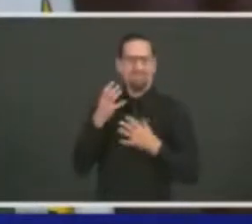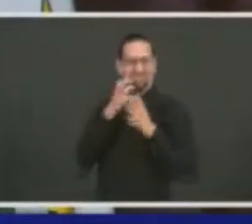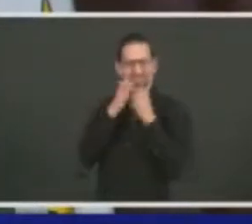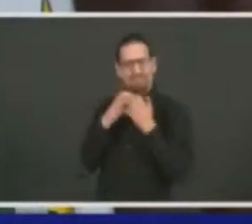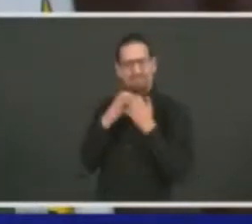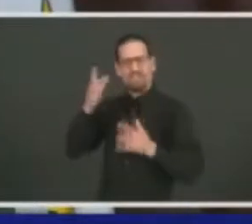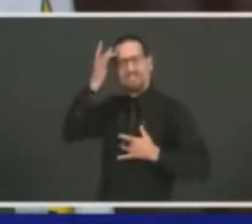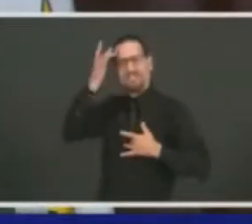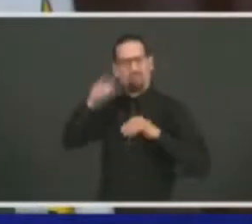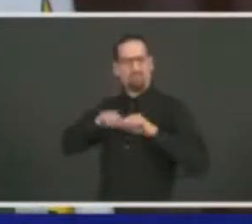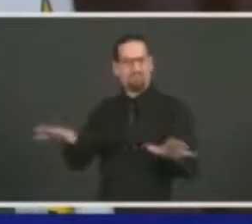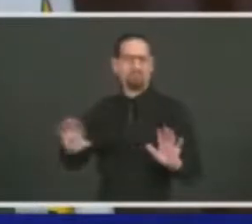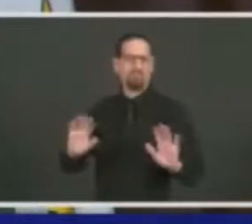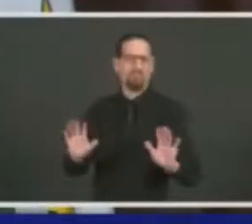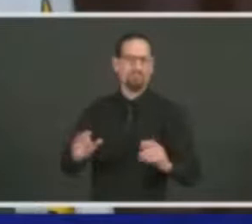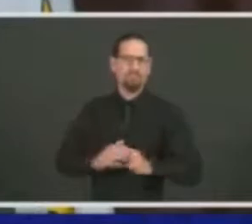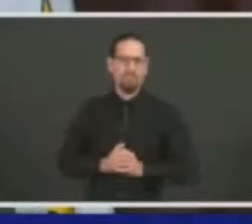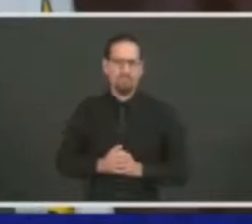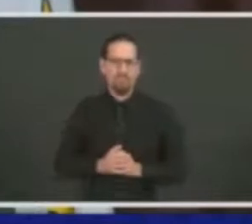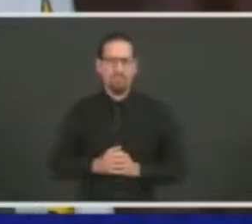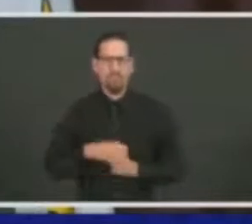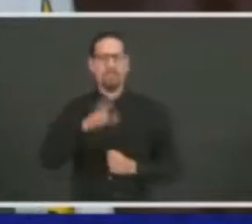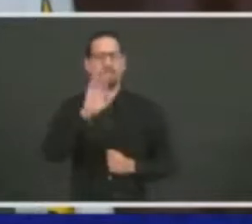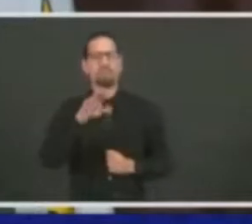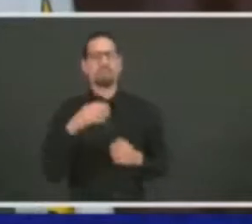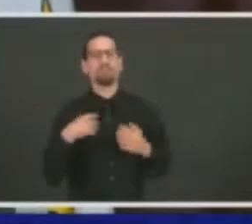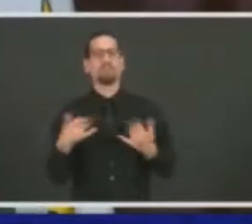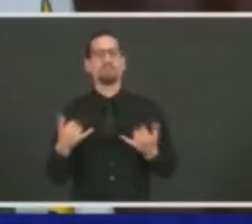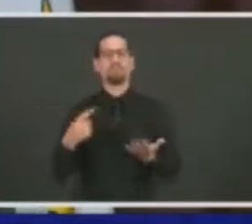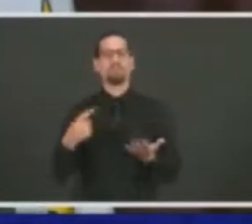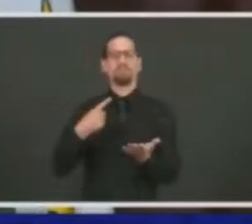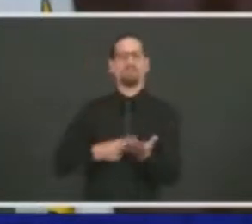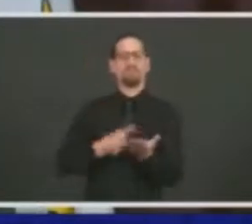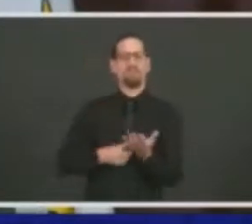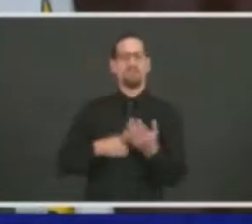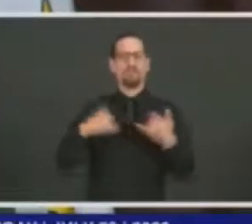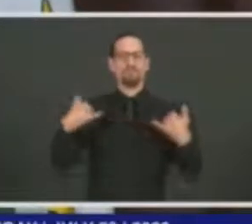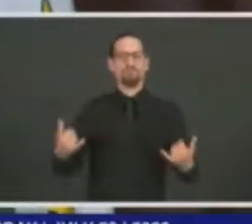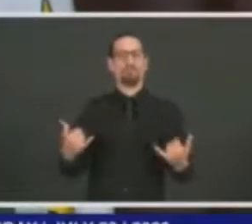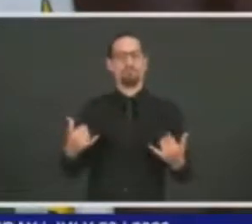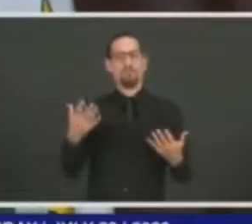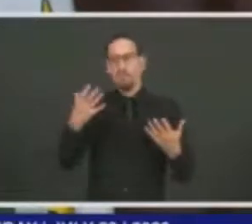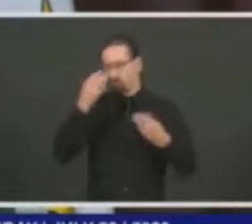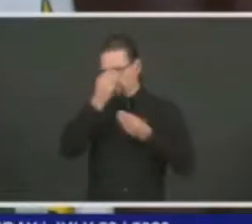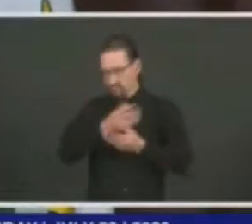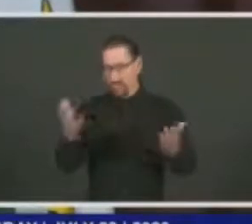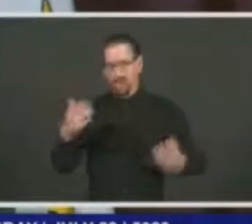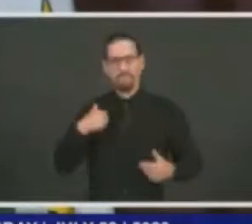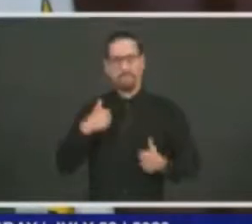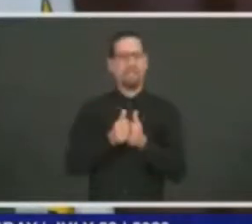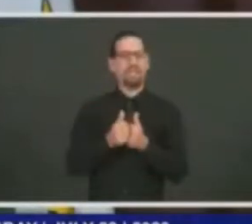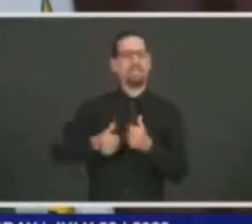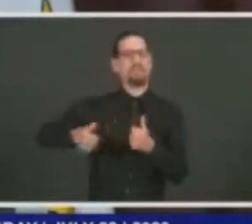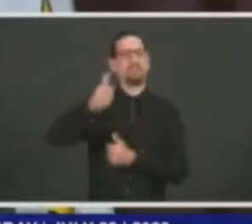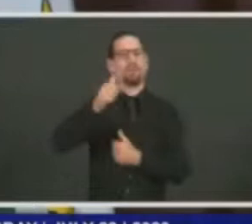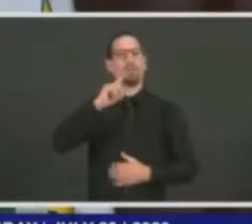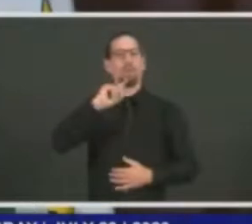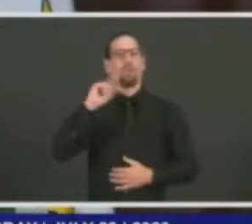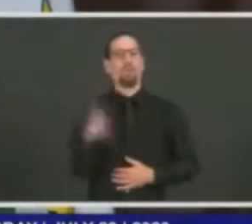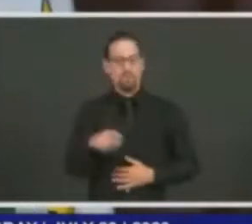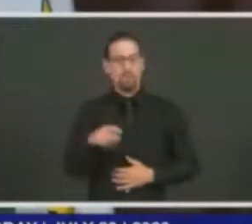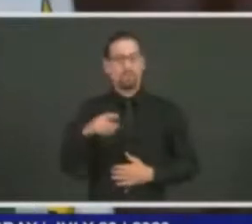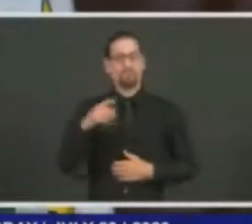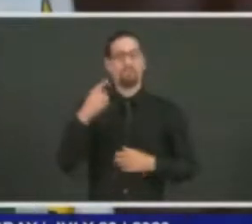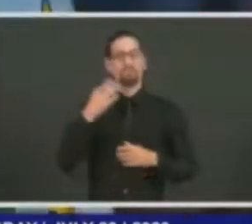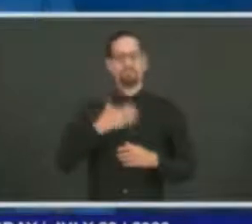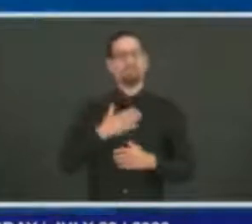Okay, I wanted today is the day that my executive order for phase 3 expires. And so